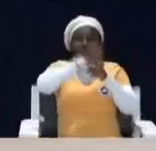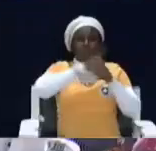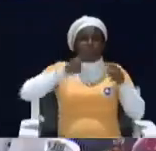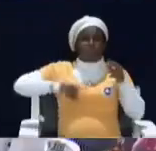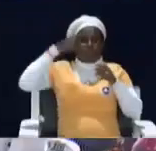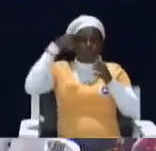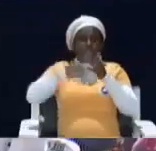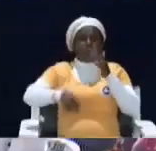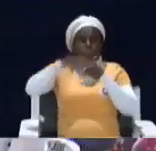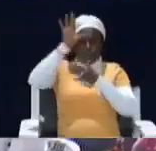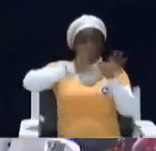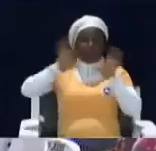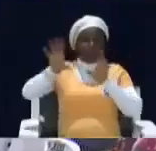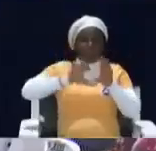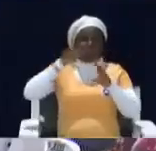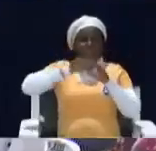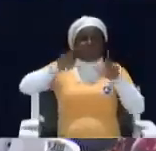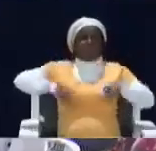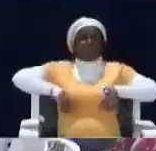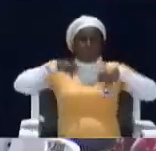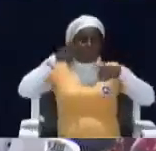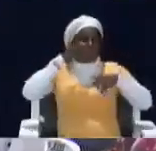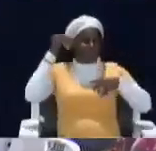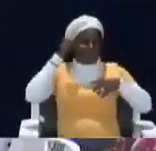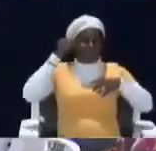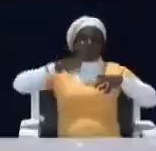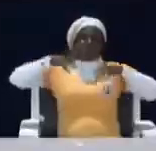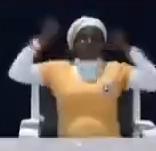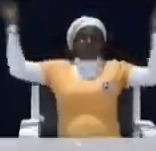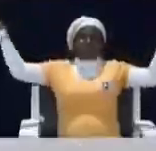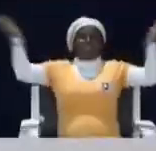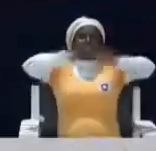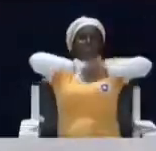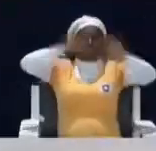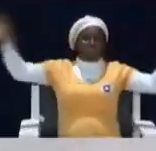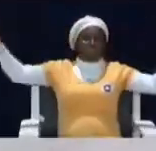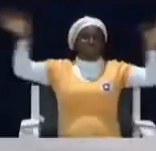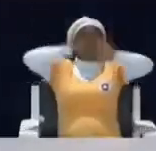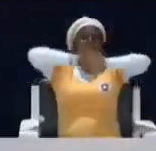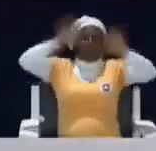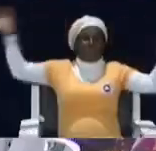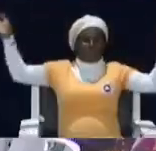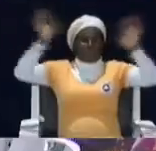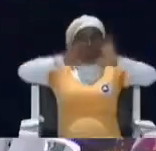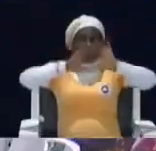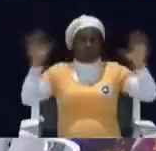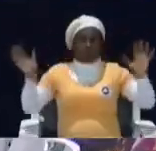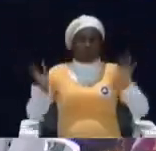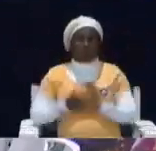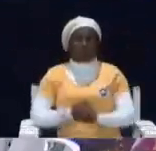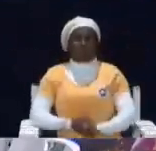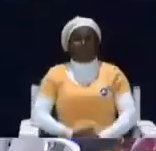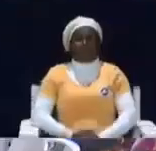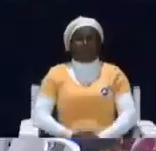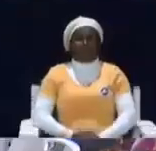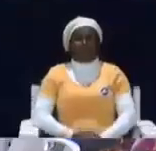has done in my life, in my home. Let somebody shout hallelujah.